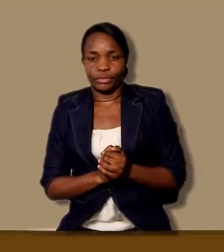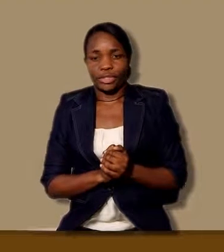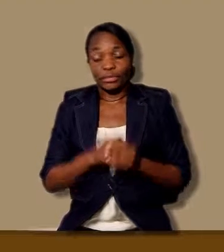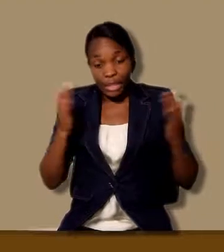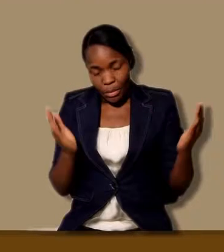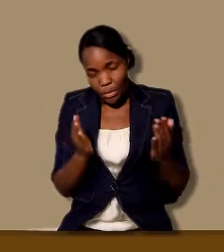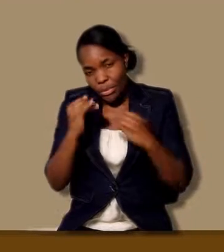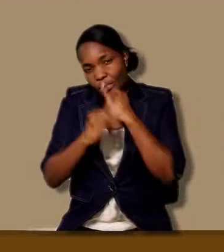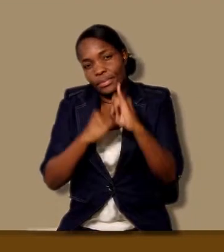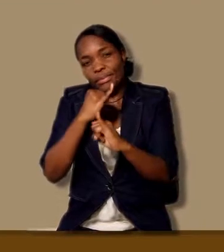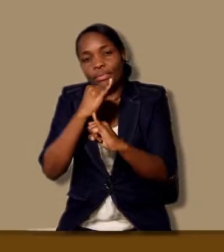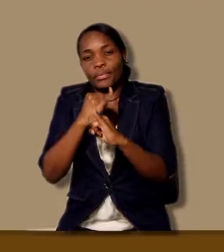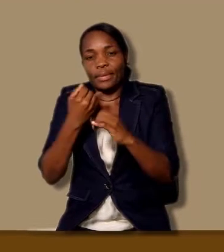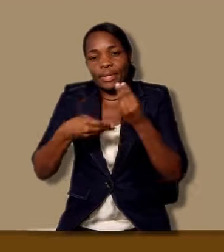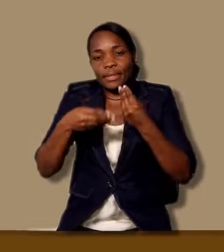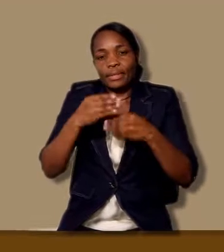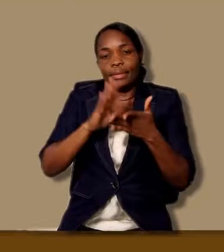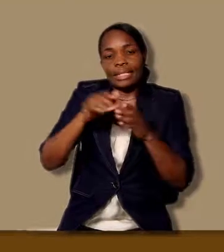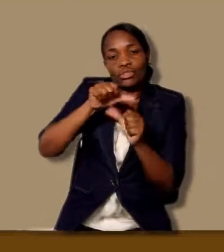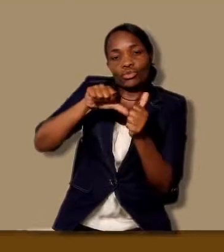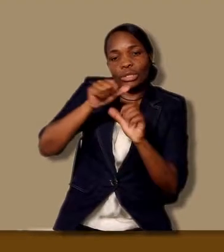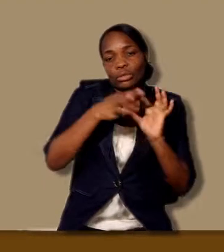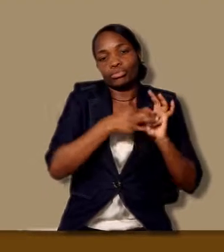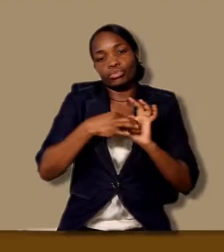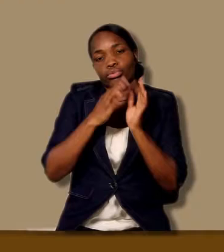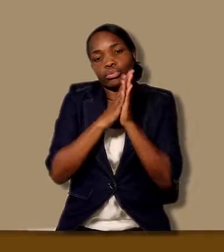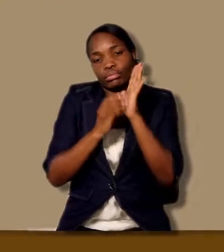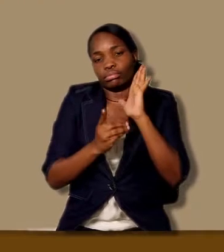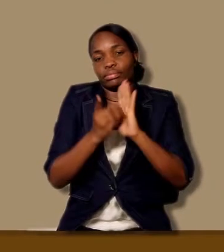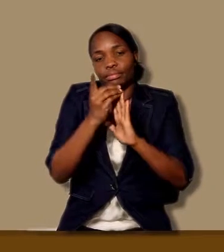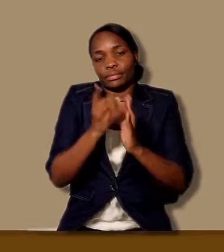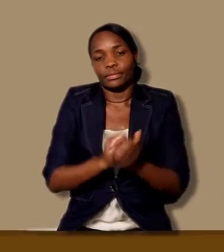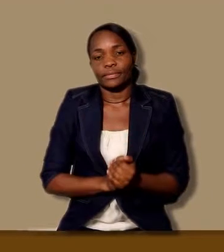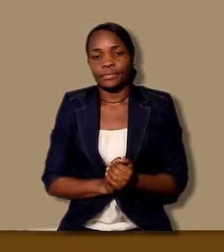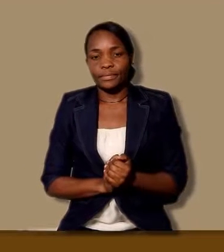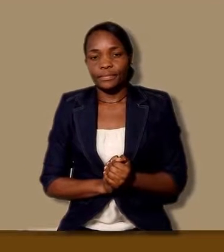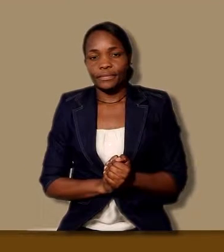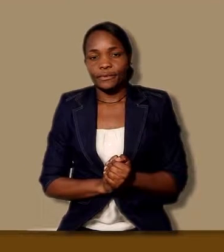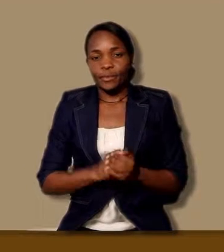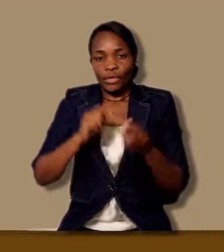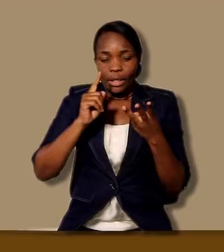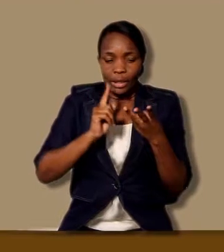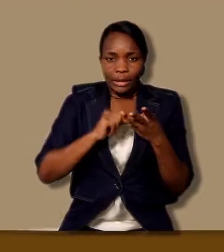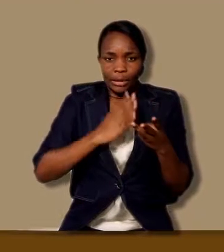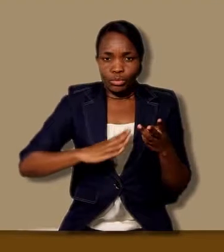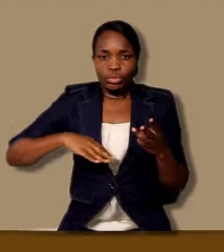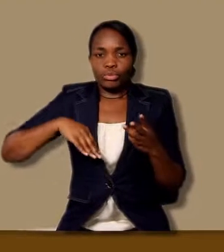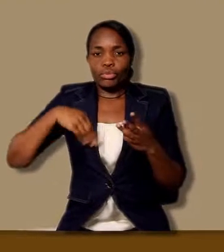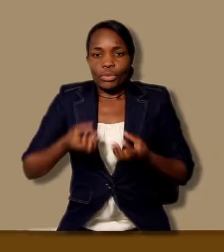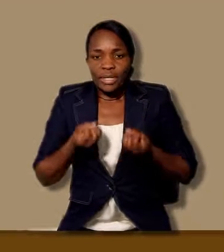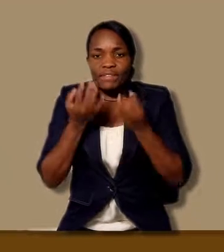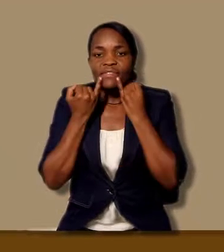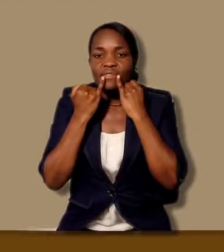for promoting international economic and social cooperation and development, the Secretariat for